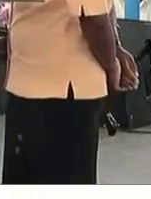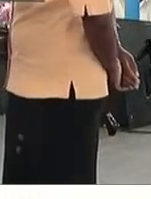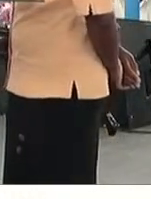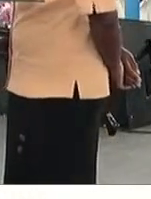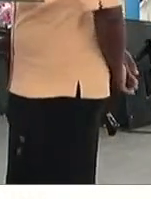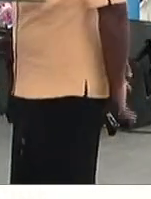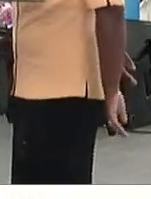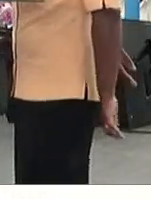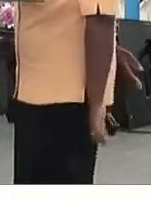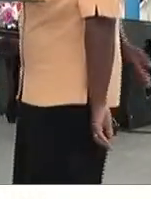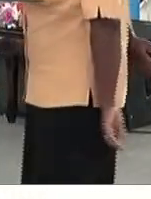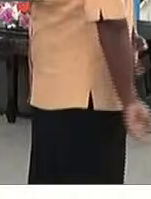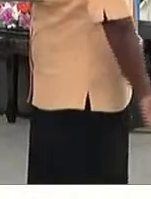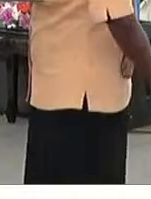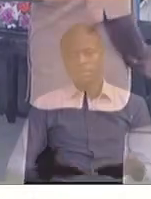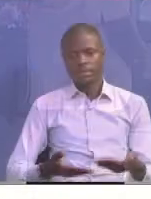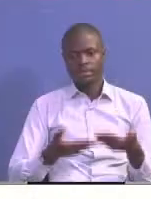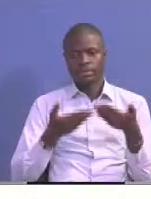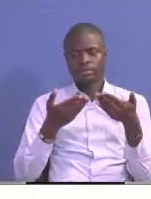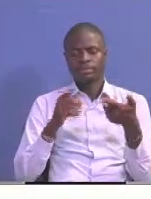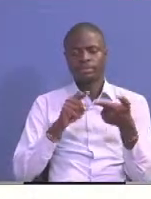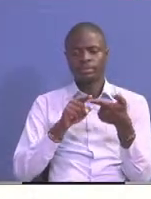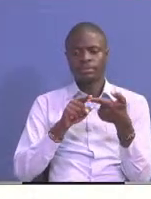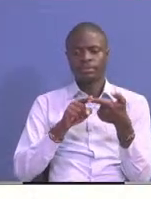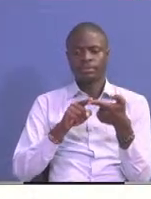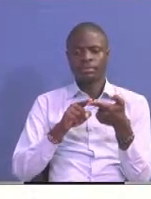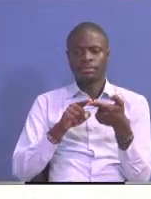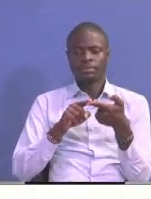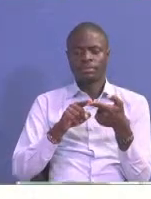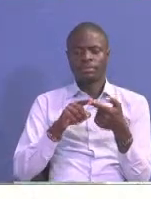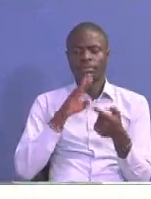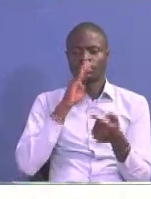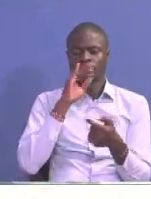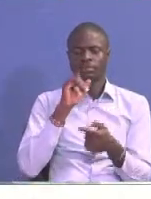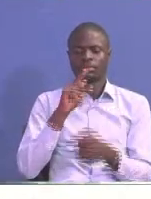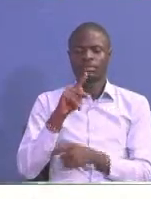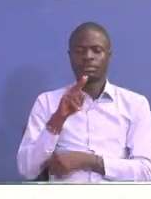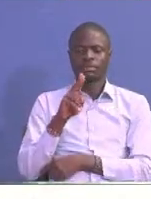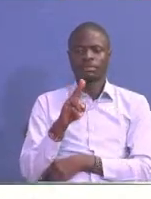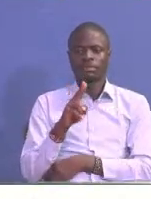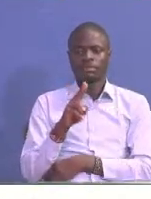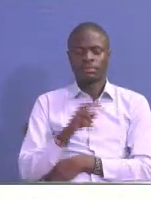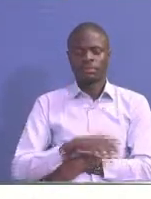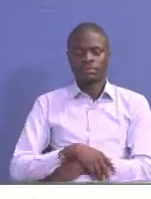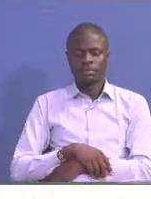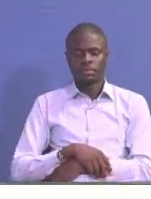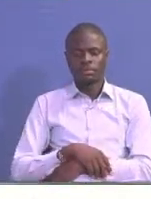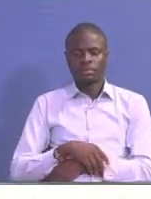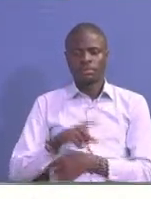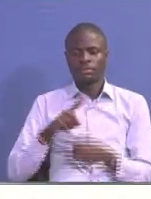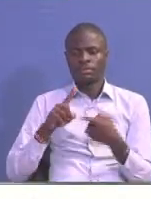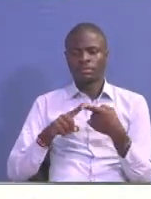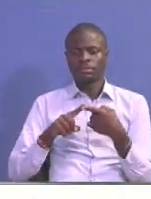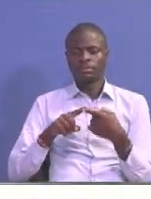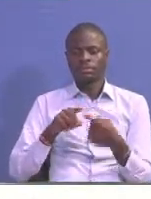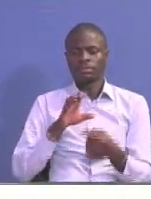This is presented by Kenyatta University to